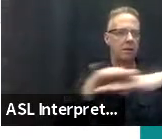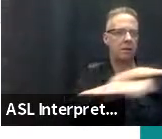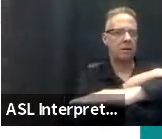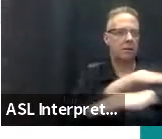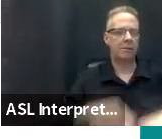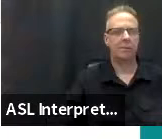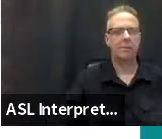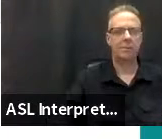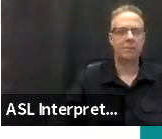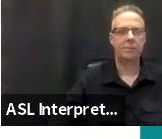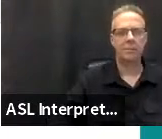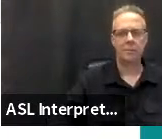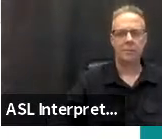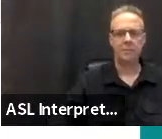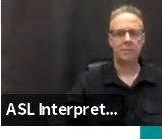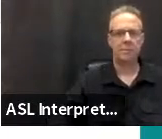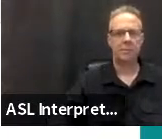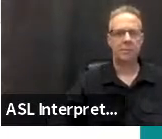there.